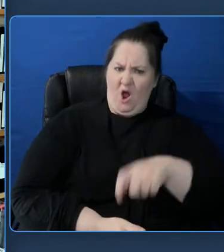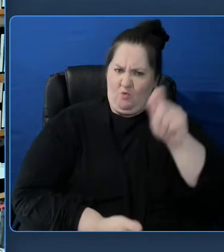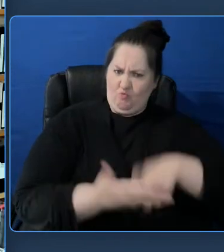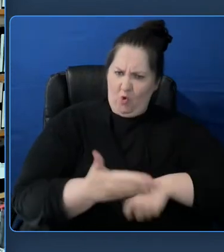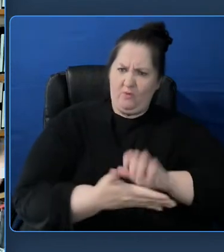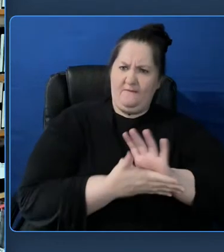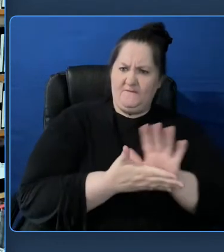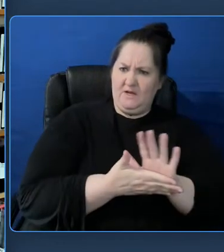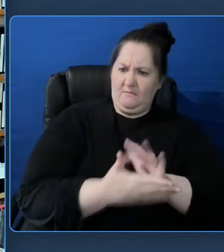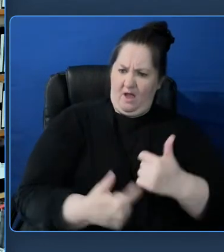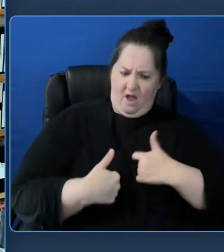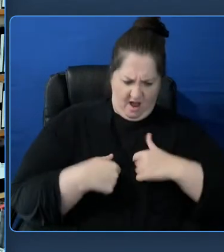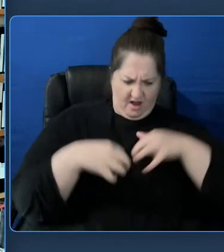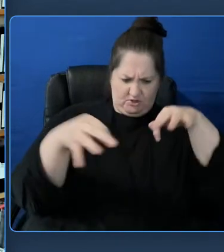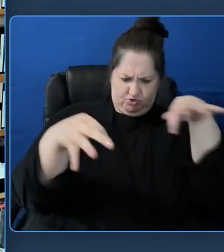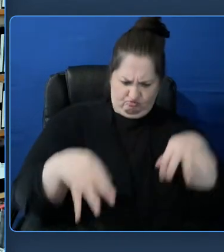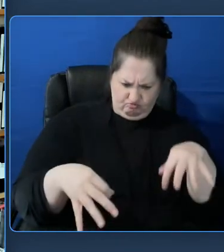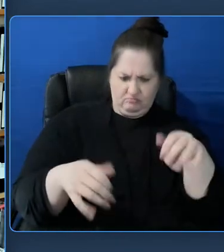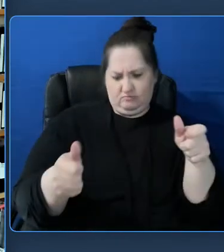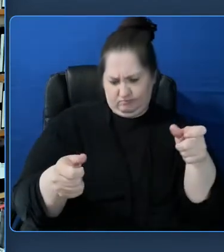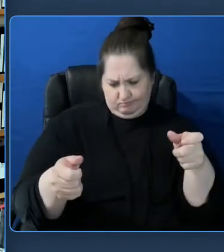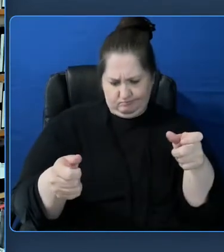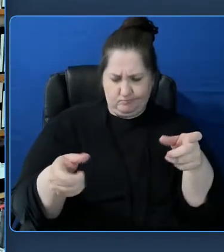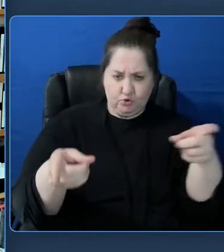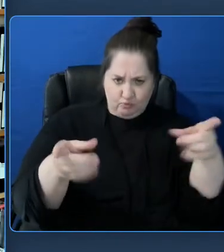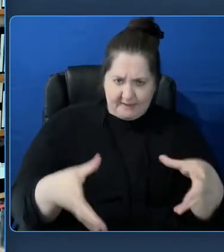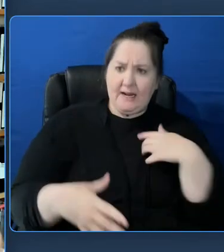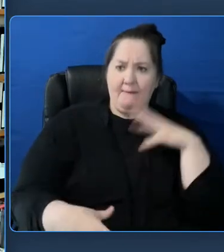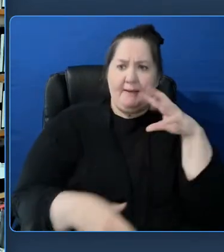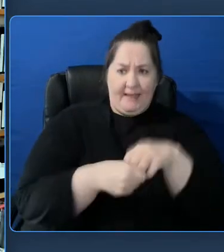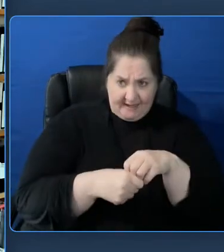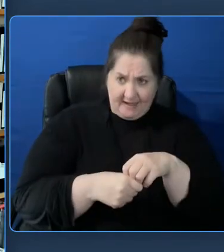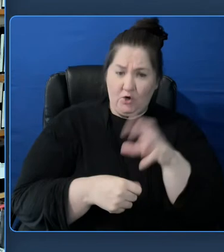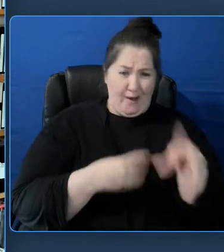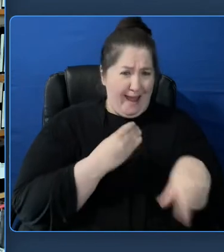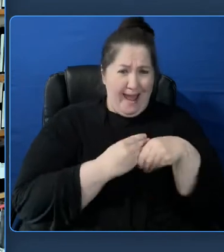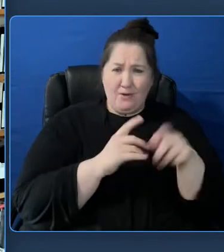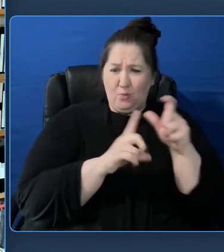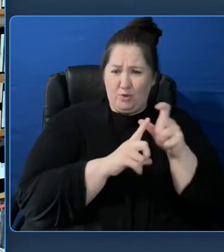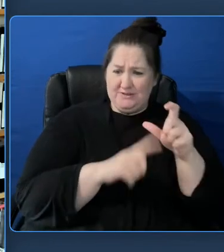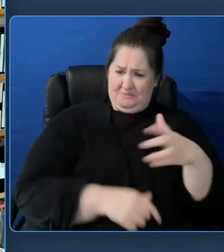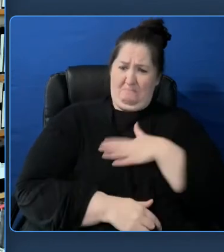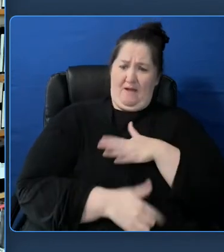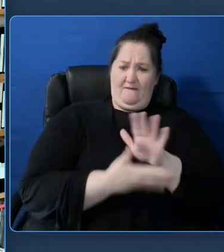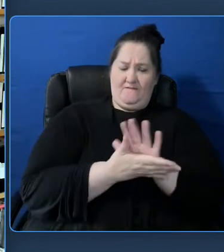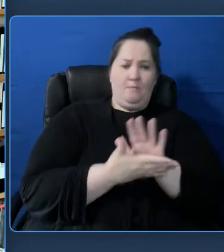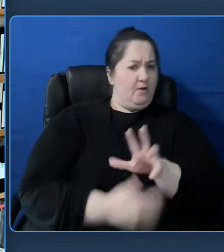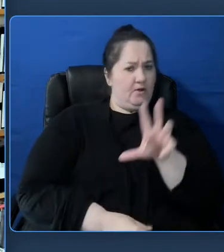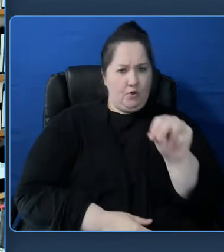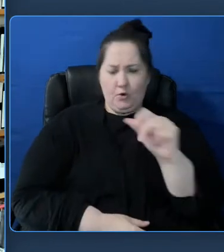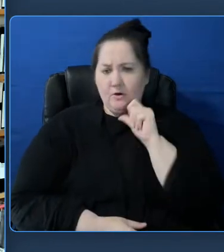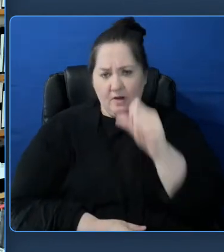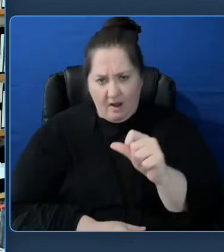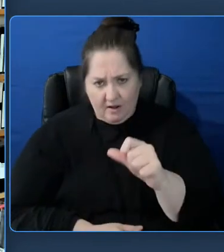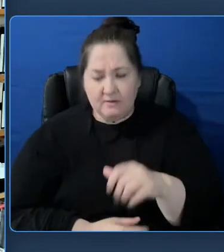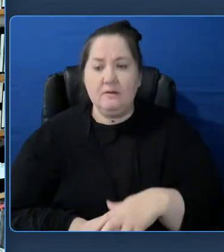the film. I directed the film. I'm in the film, and you're going to add words to my film? No, you're not. Well, he